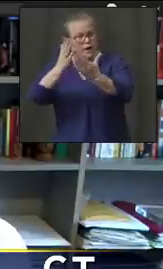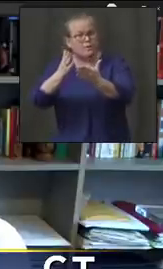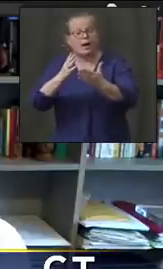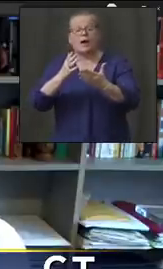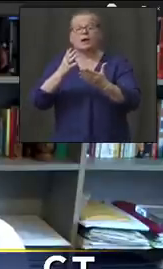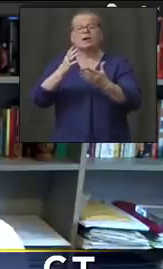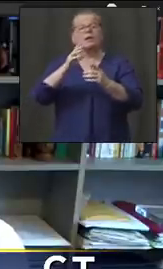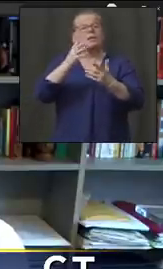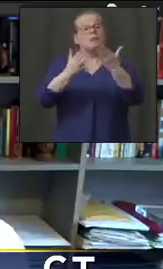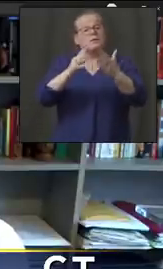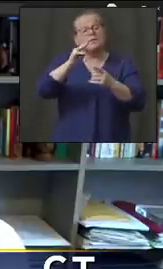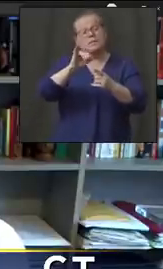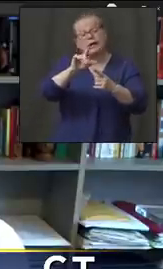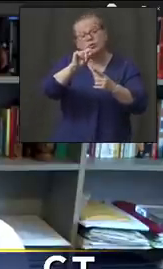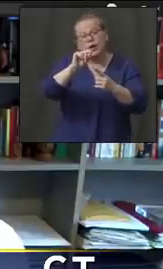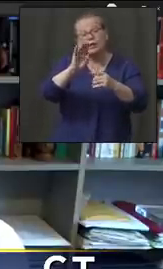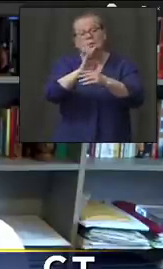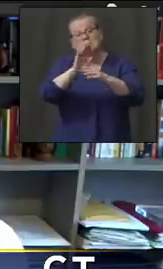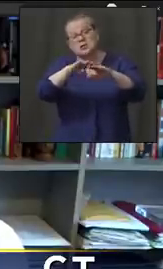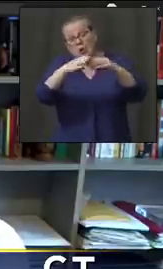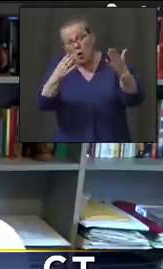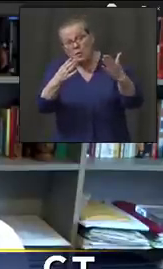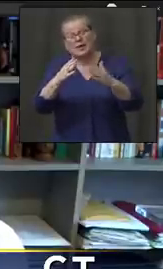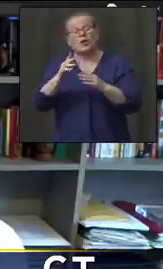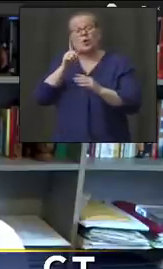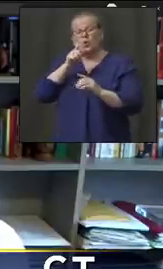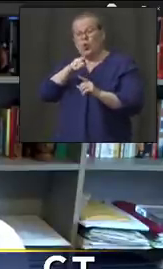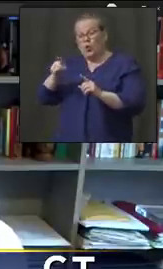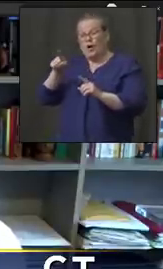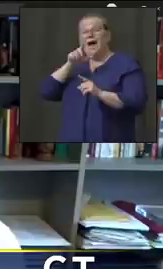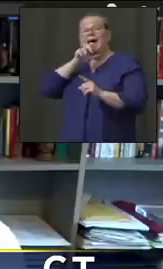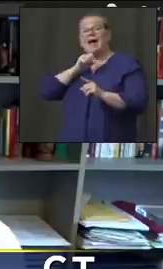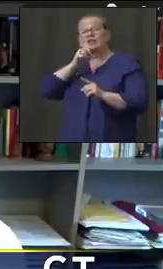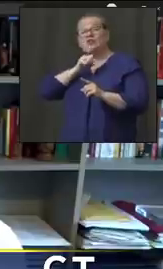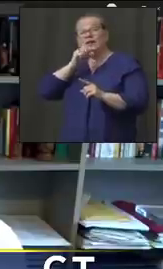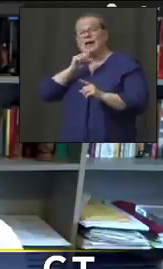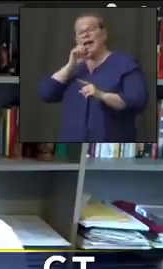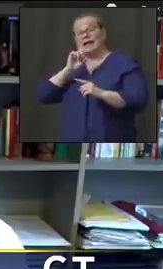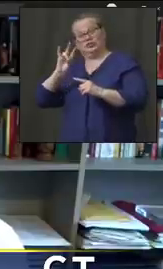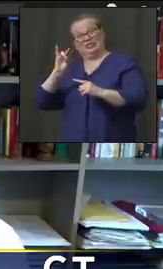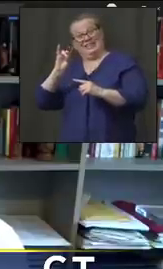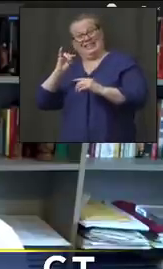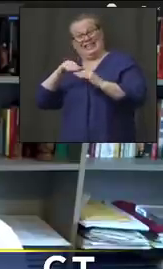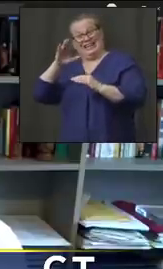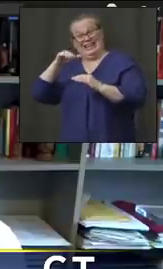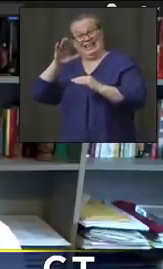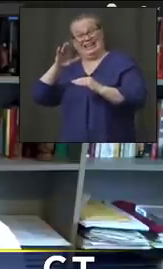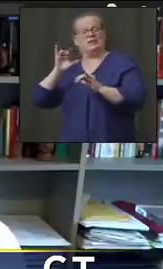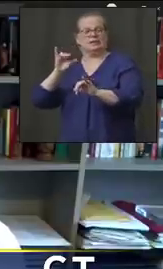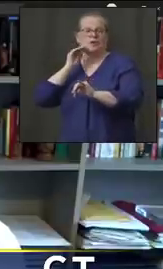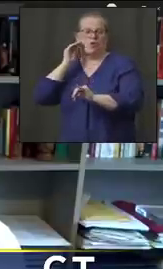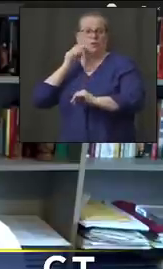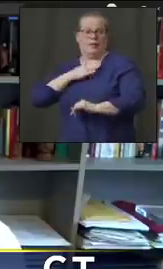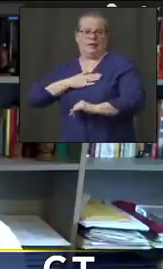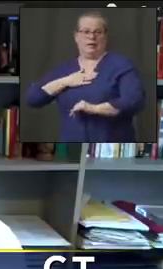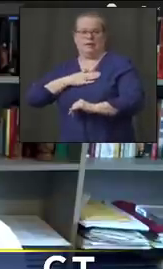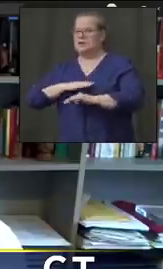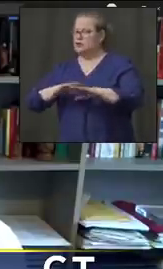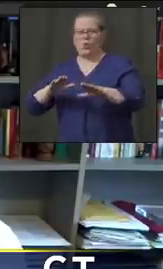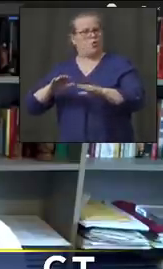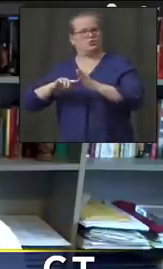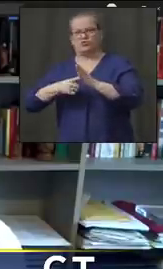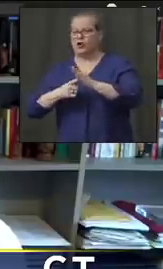to be certainly the people who have the highest risk, which are over 70 years of age. And then we're going to be going by industry to industry